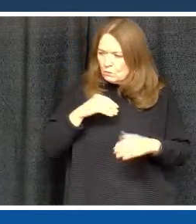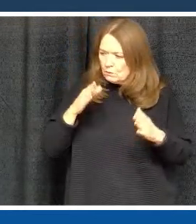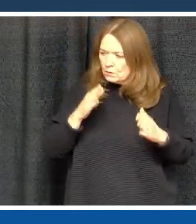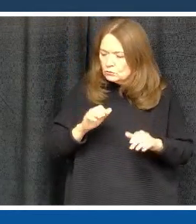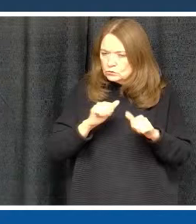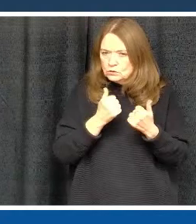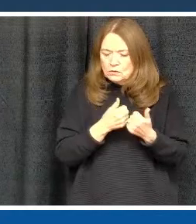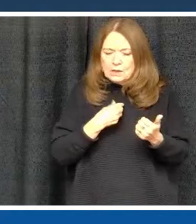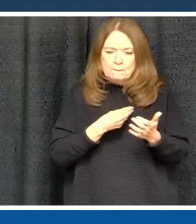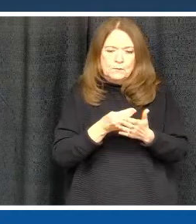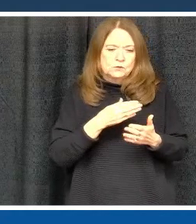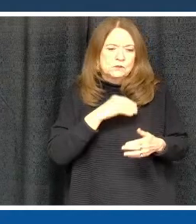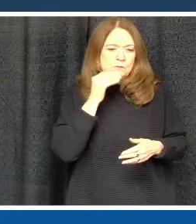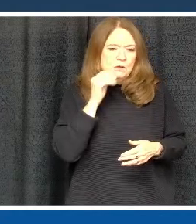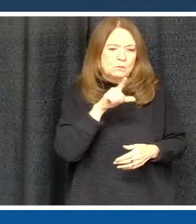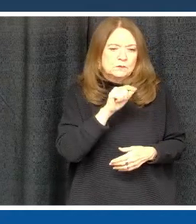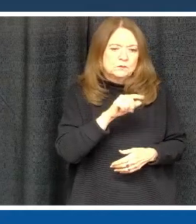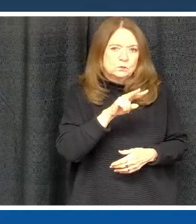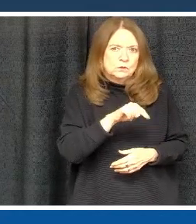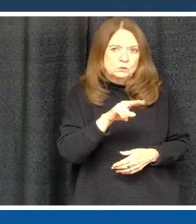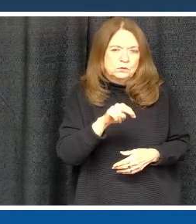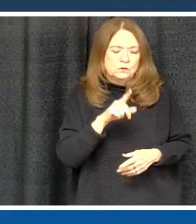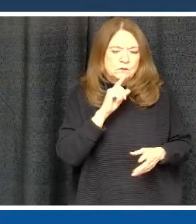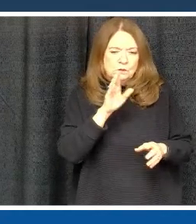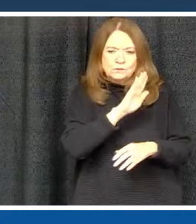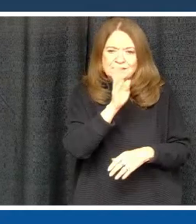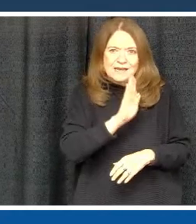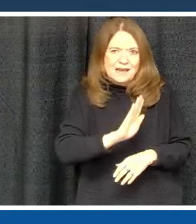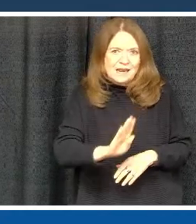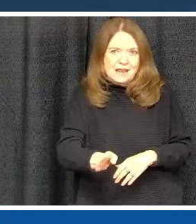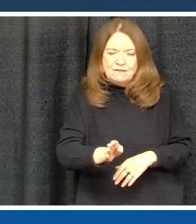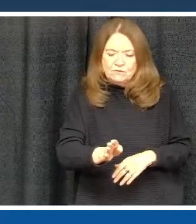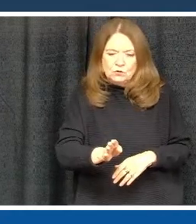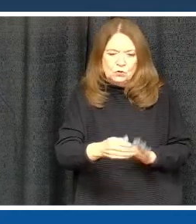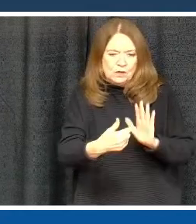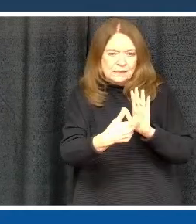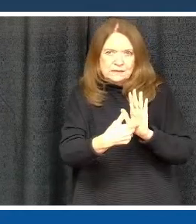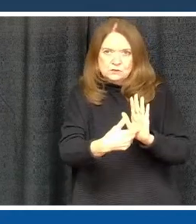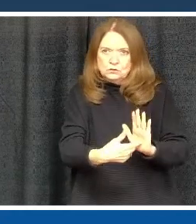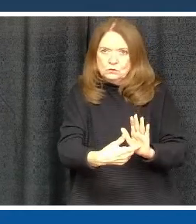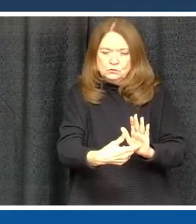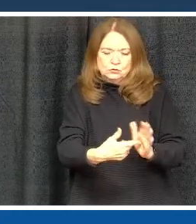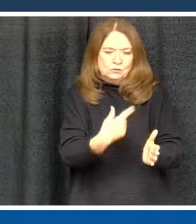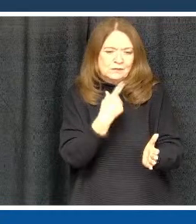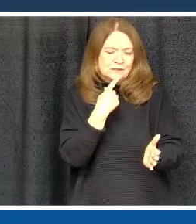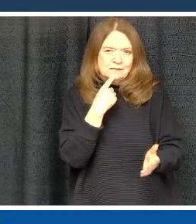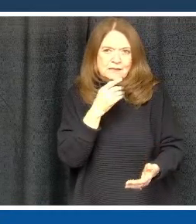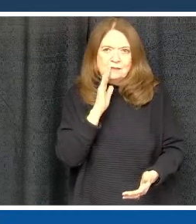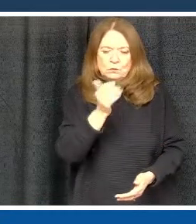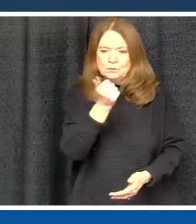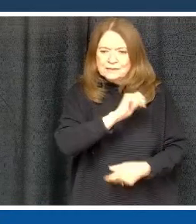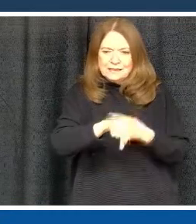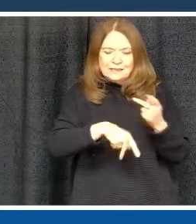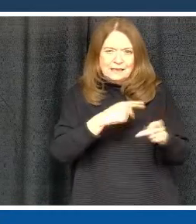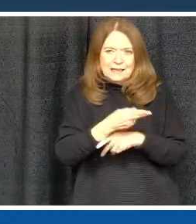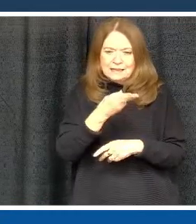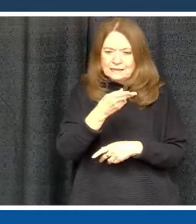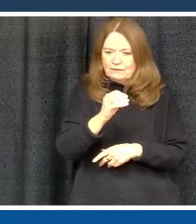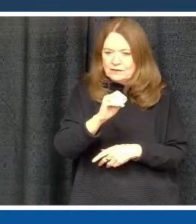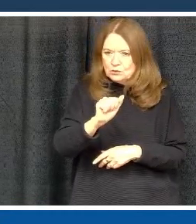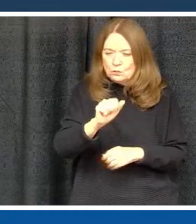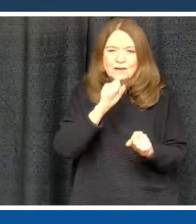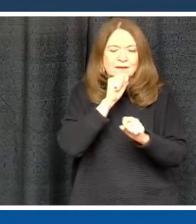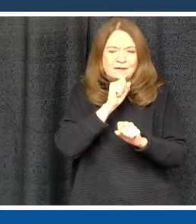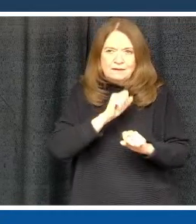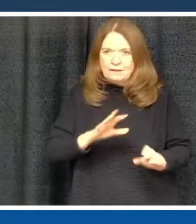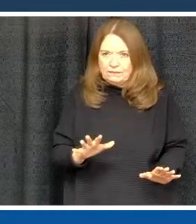purchased my home in 2022, and there was never a disclosure. There was nothing that ever said that there was any kind of HOA, nothing told